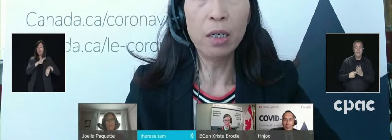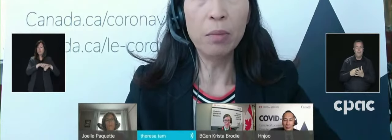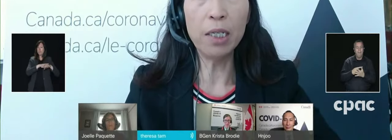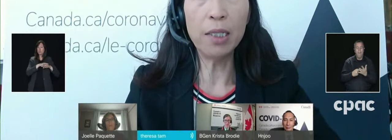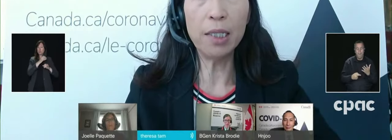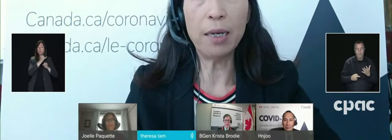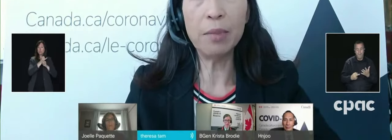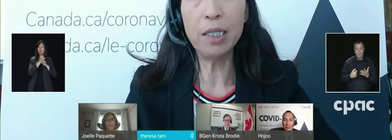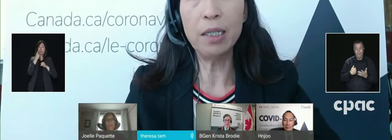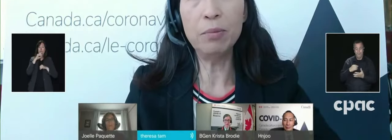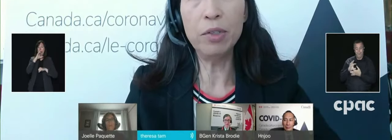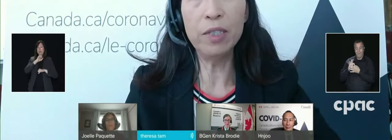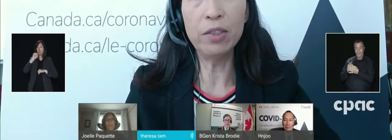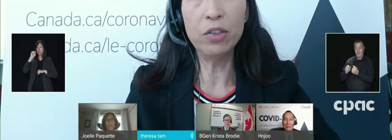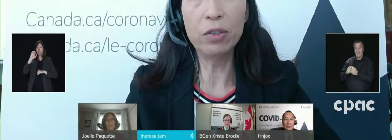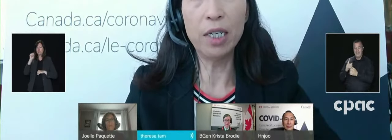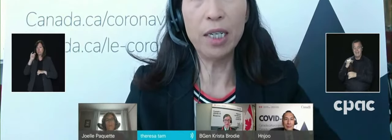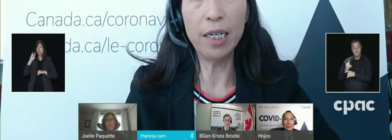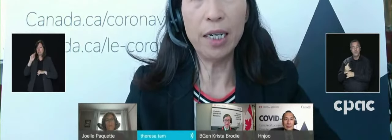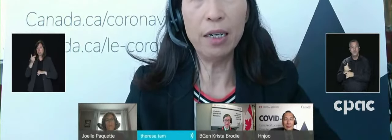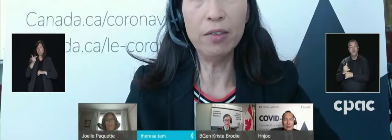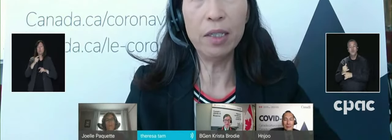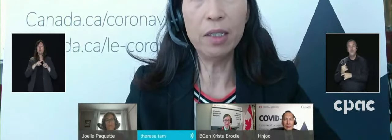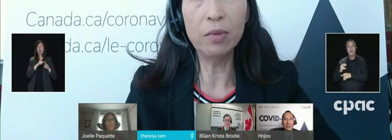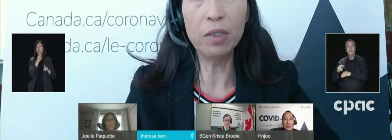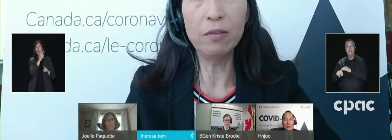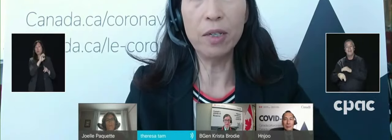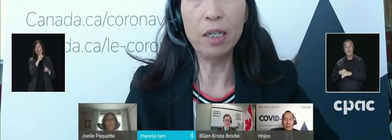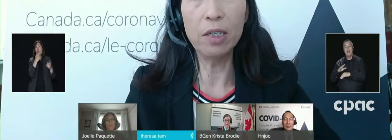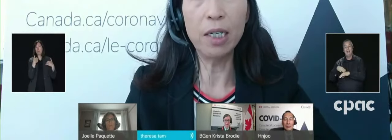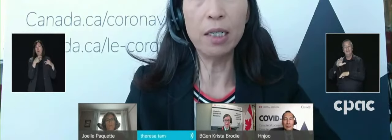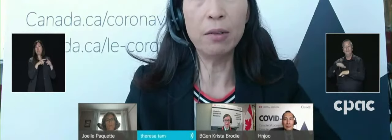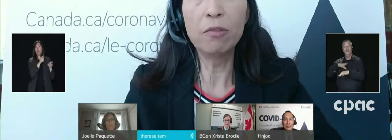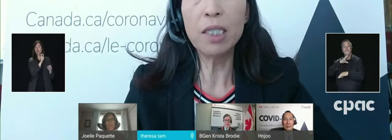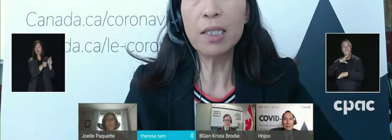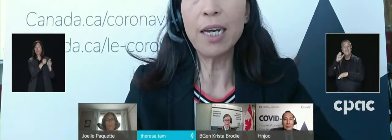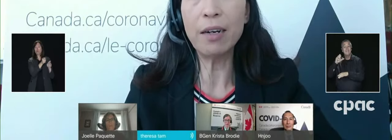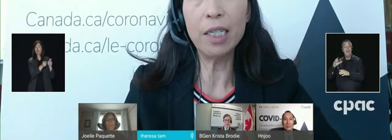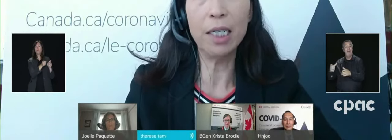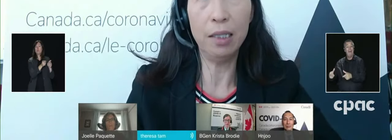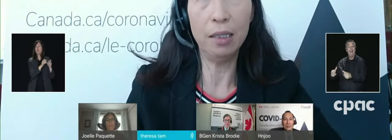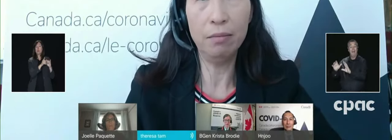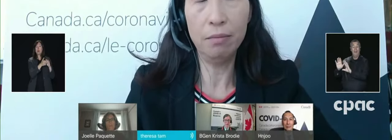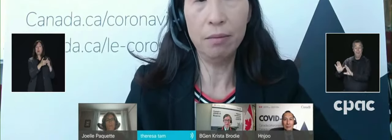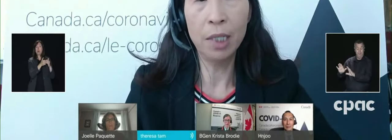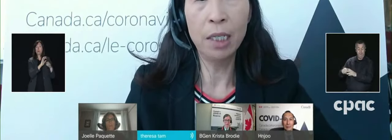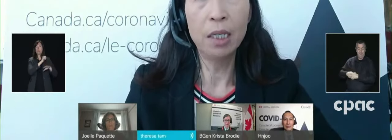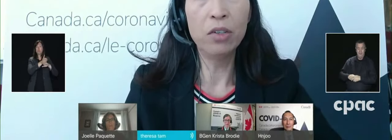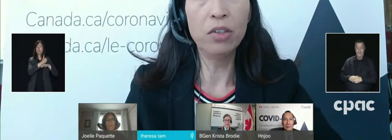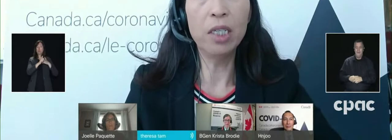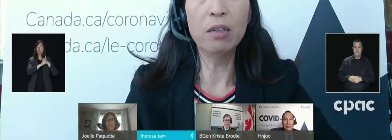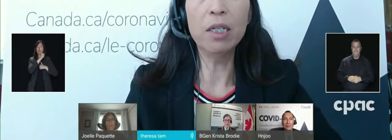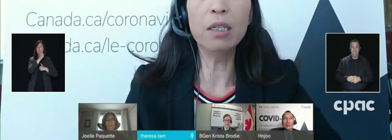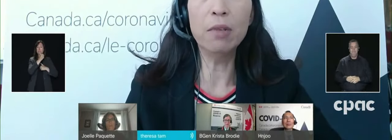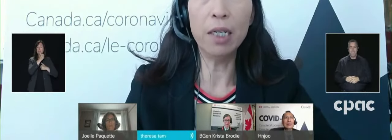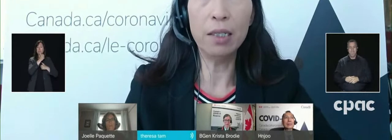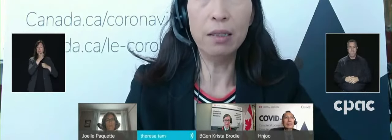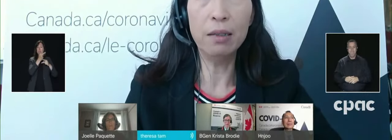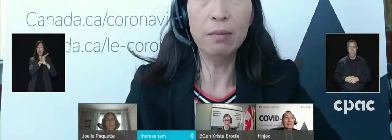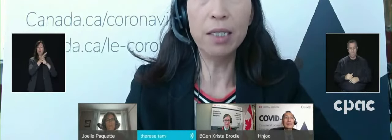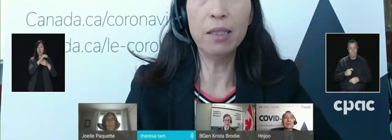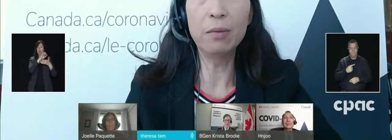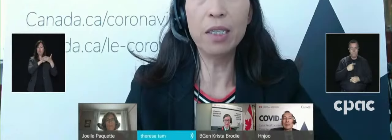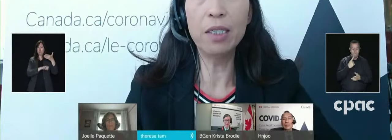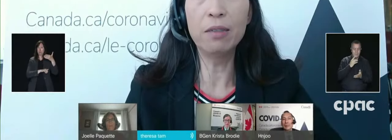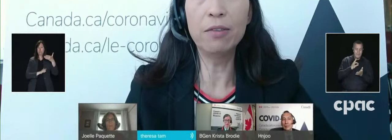Aging, but is adapting a previous tool that they have in terms of looking at a risk calculator. So you can look at your